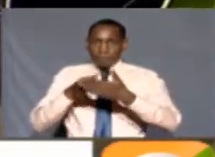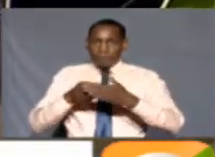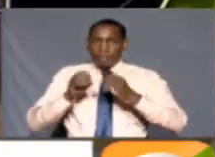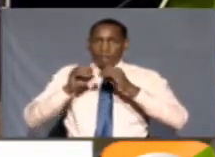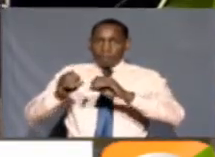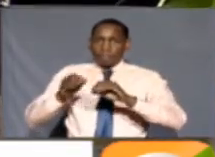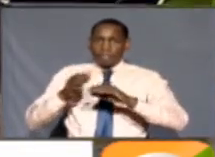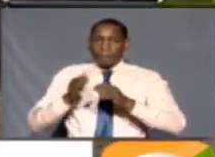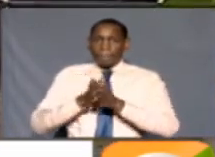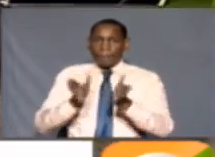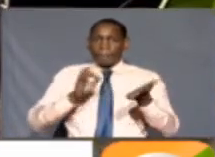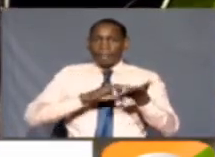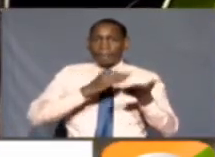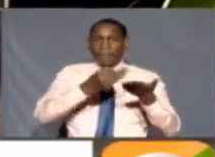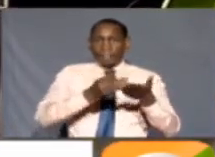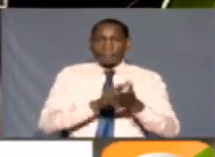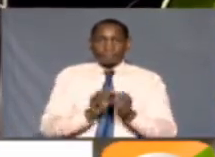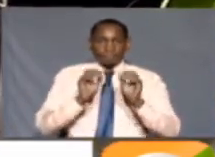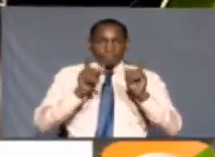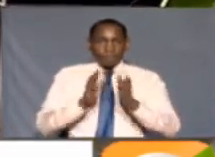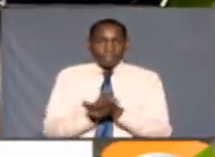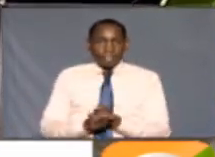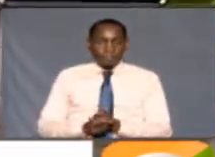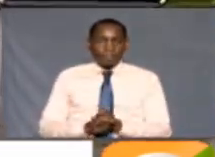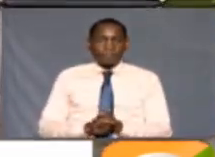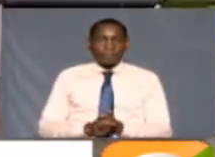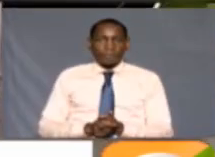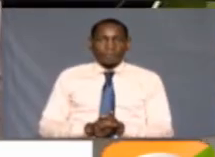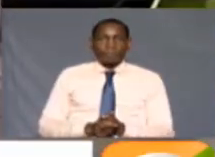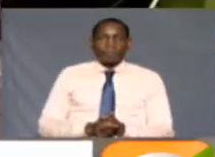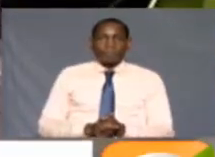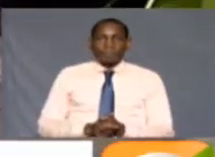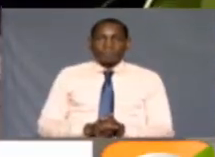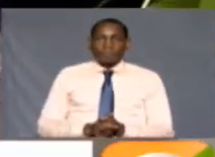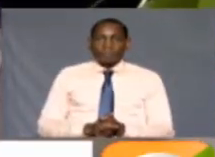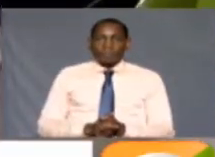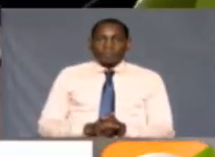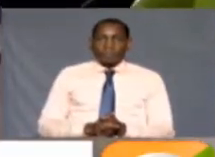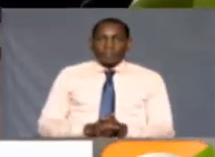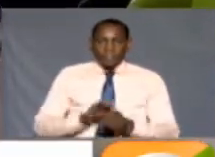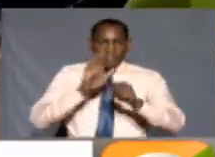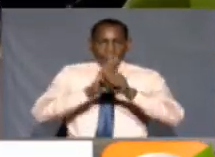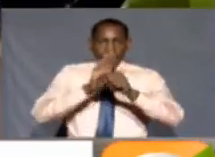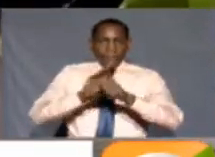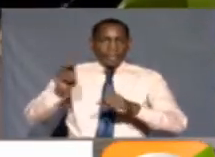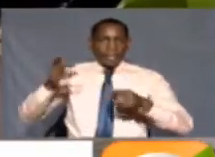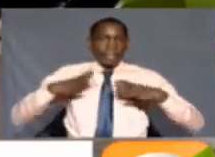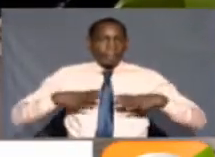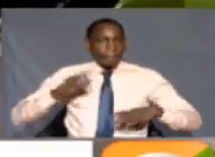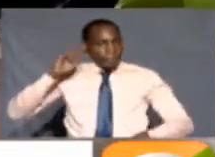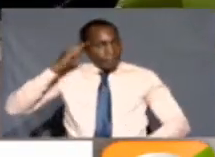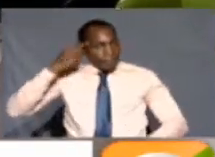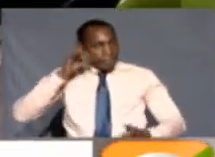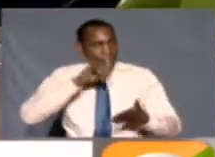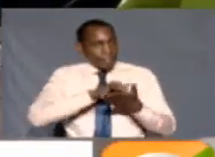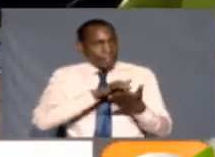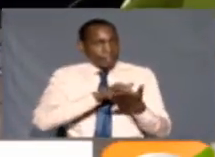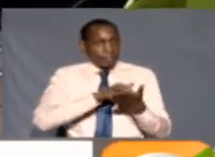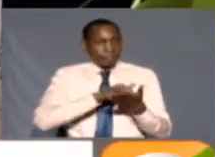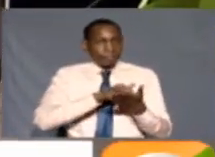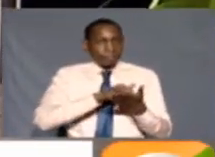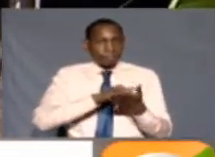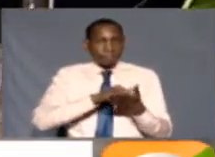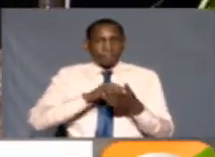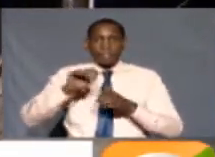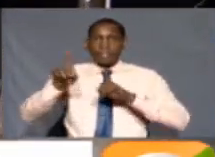public funds. All right. Irungu? Let me speak to the cultural side of this. Yeah. Too many Kenyans think that they are